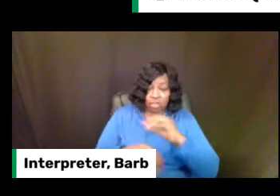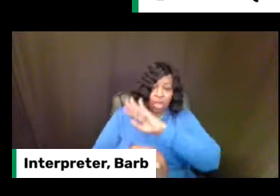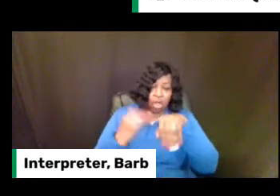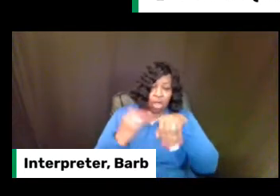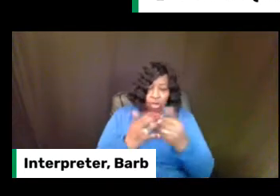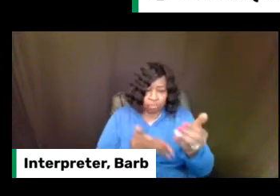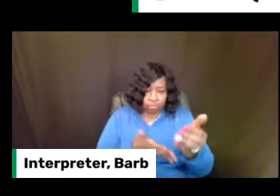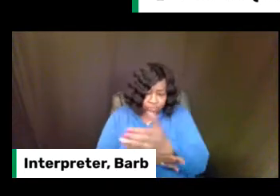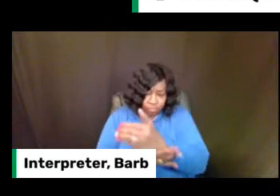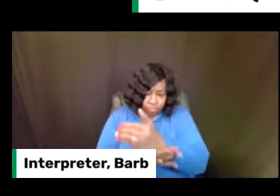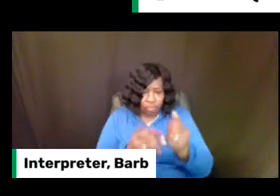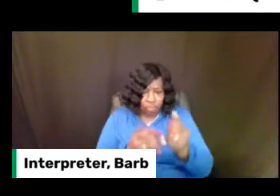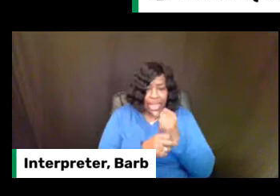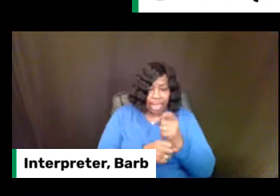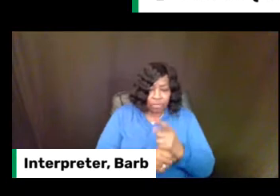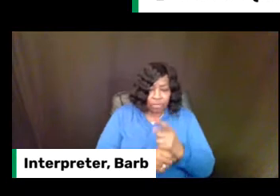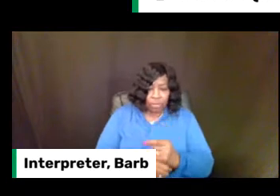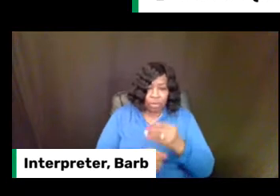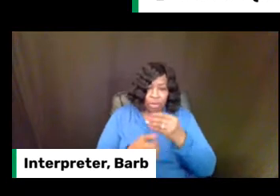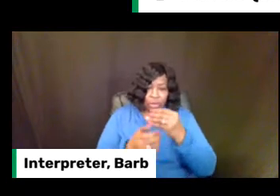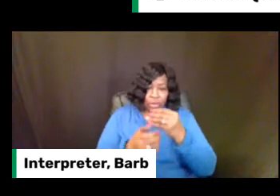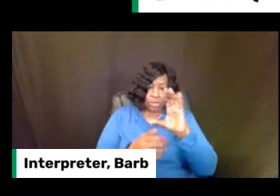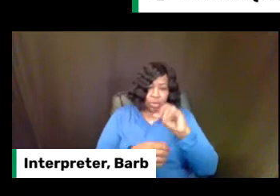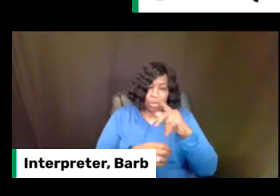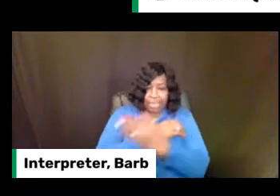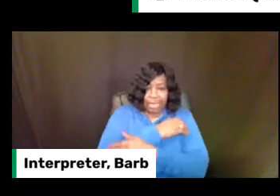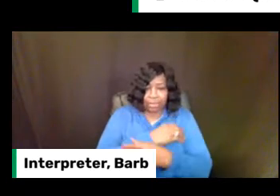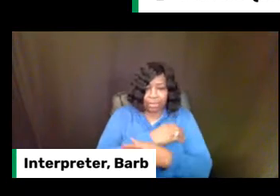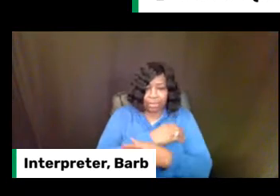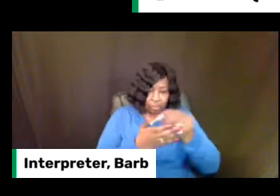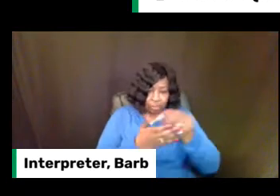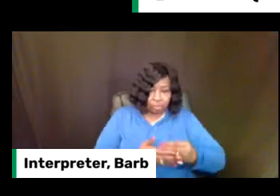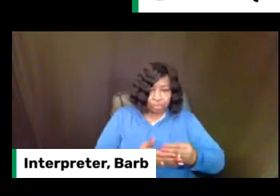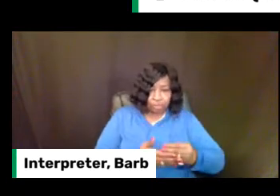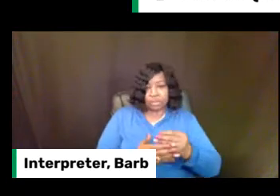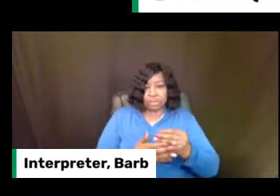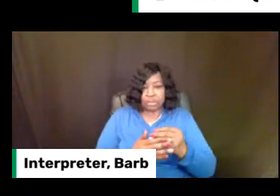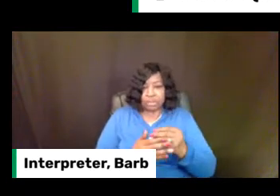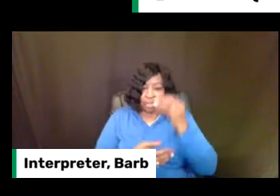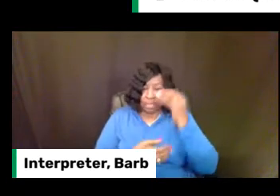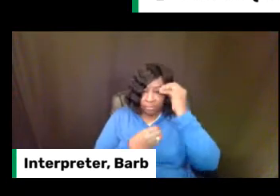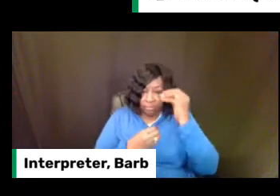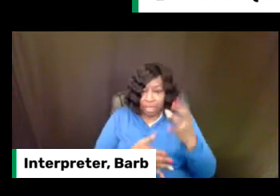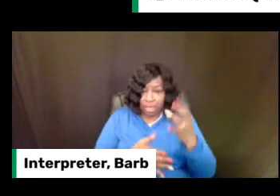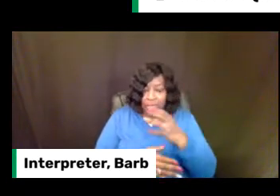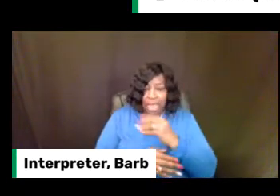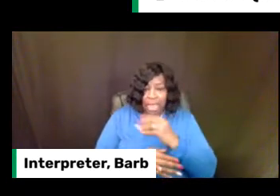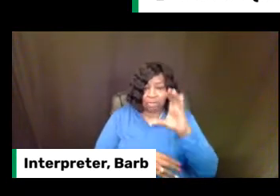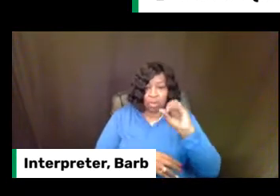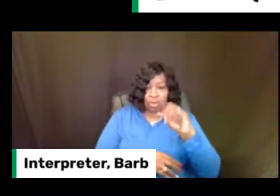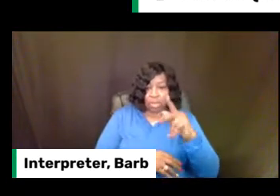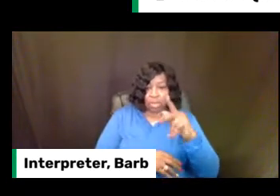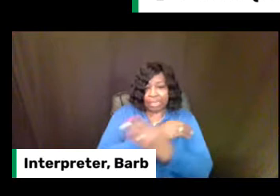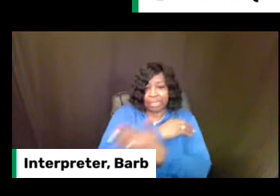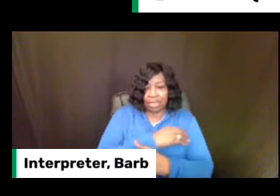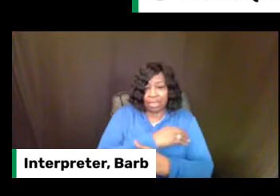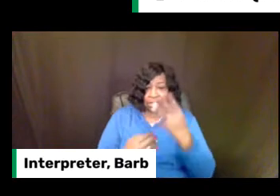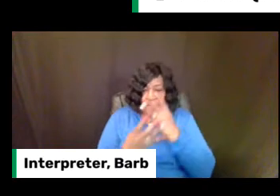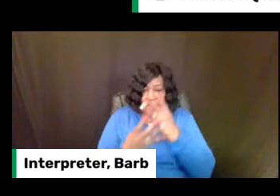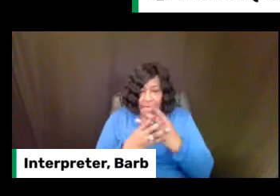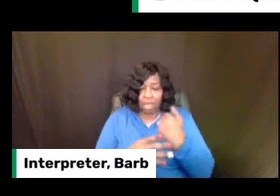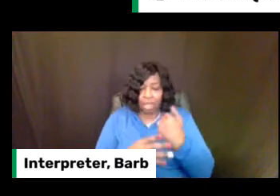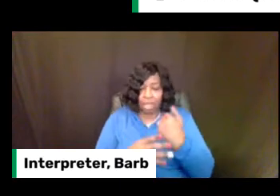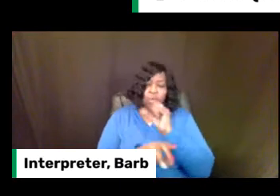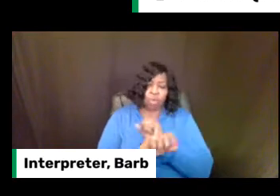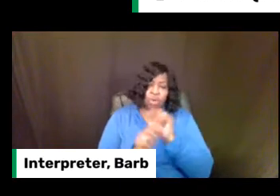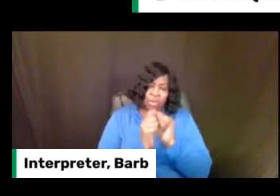and complete baseline assessments for the county-run hospital, jail, and the Juvenile Temporary Detention Center. And we've worked with these departments